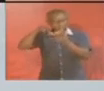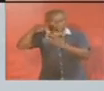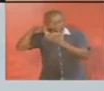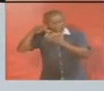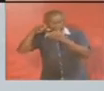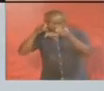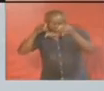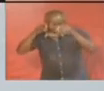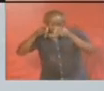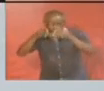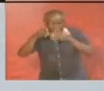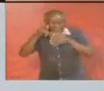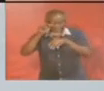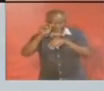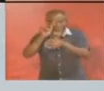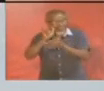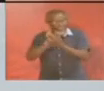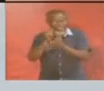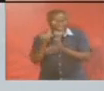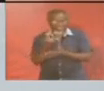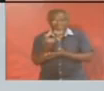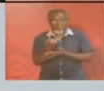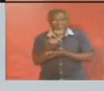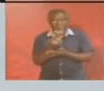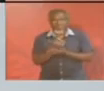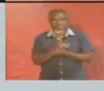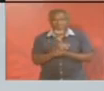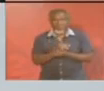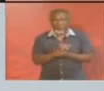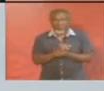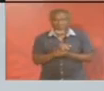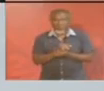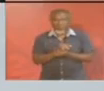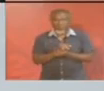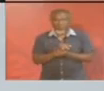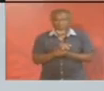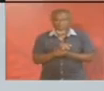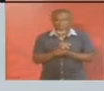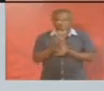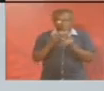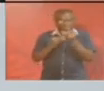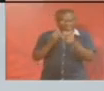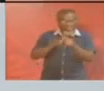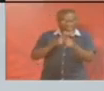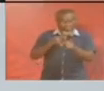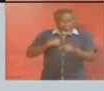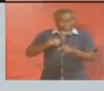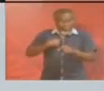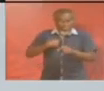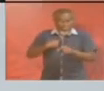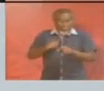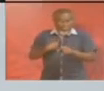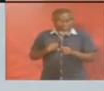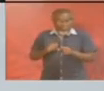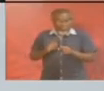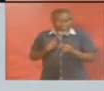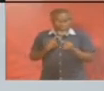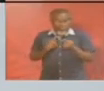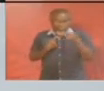Clayton. The last time I was physically in the same place with the Prime Minister was Saturday the